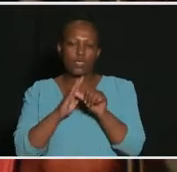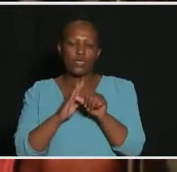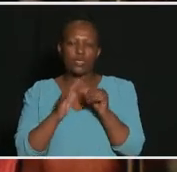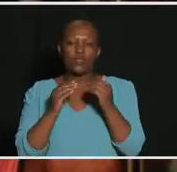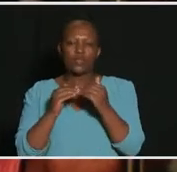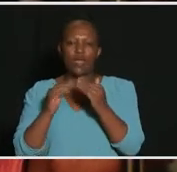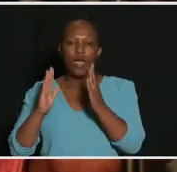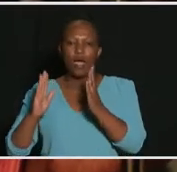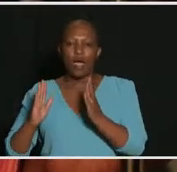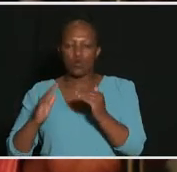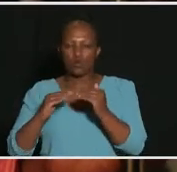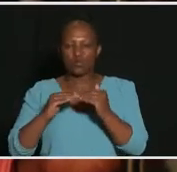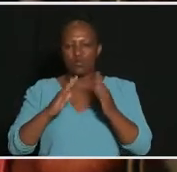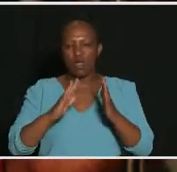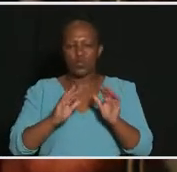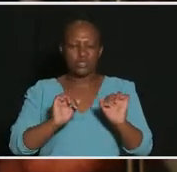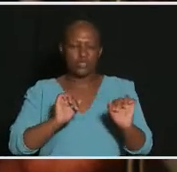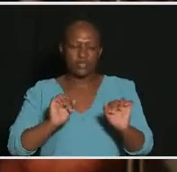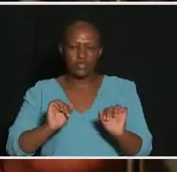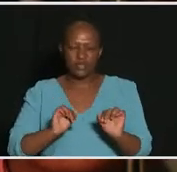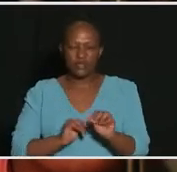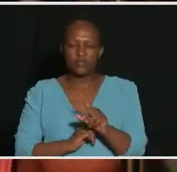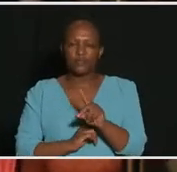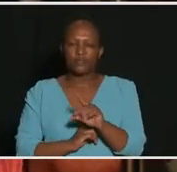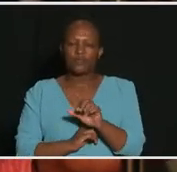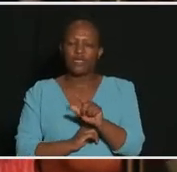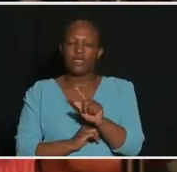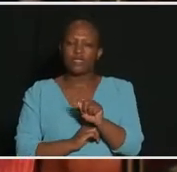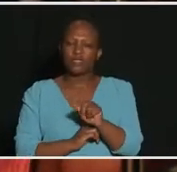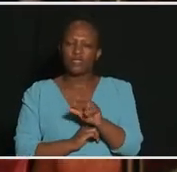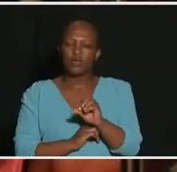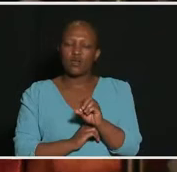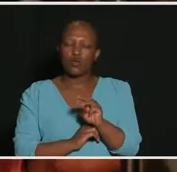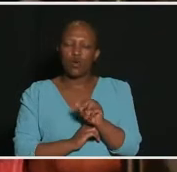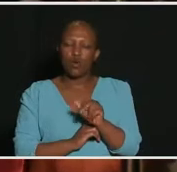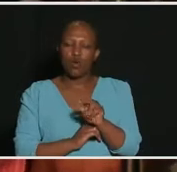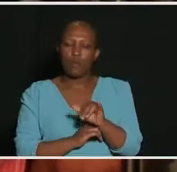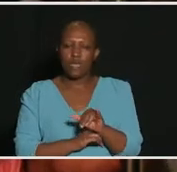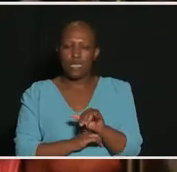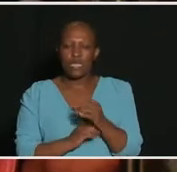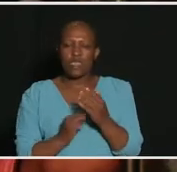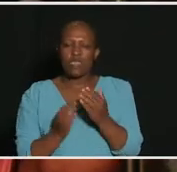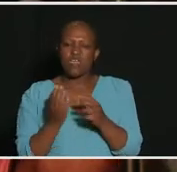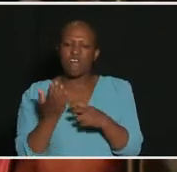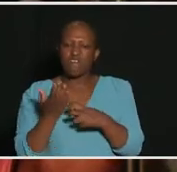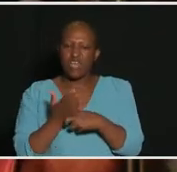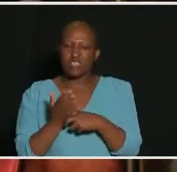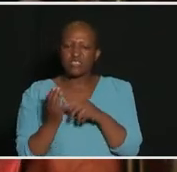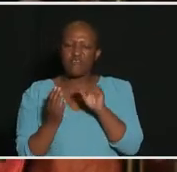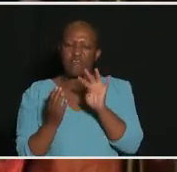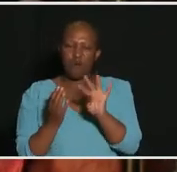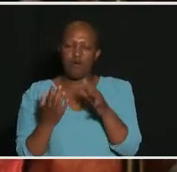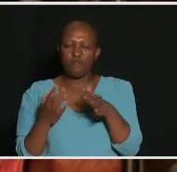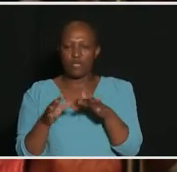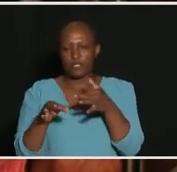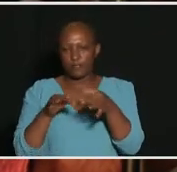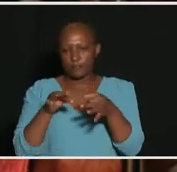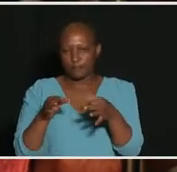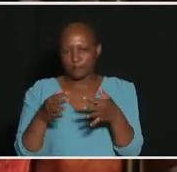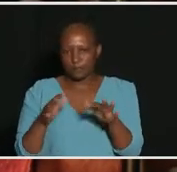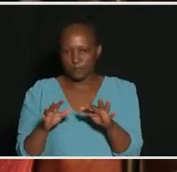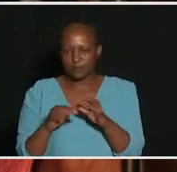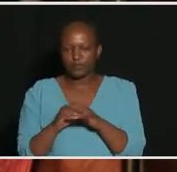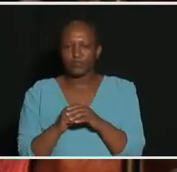the household daily as Deuteronomy chapter 6 verse 4 to say it says this bill then seeks to elevate government over parents